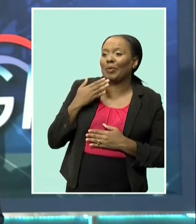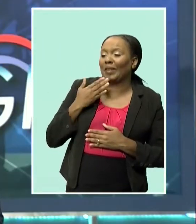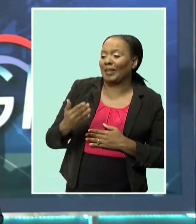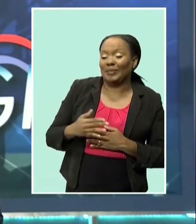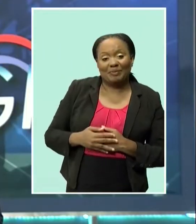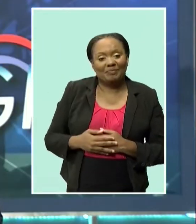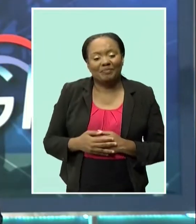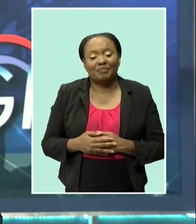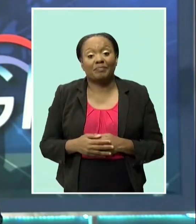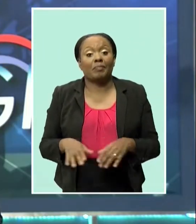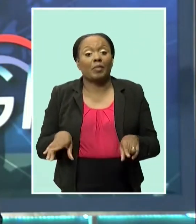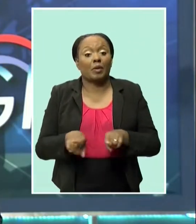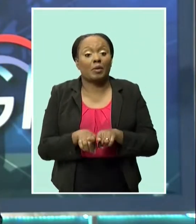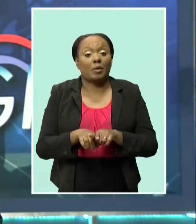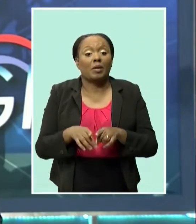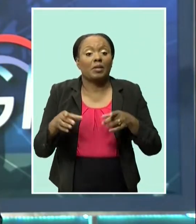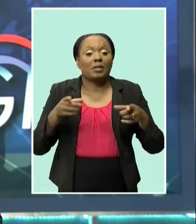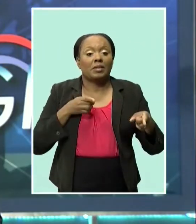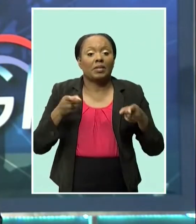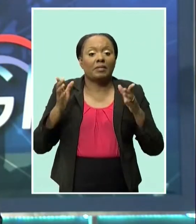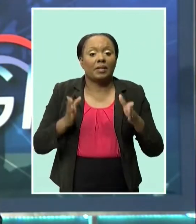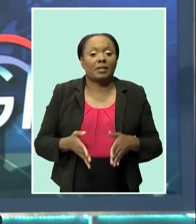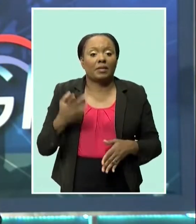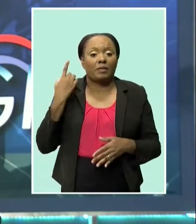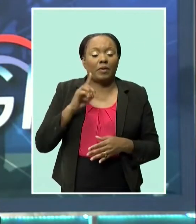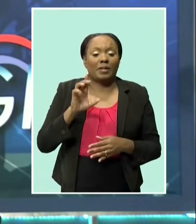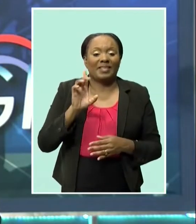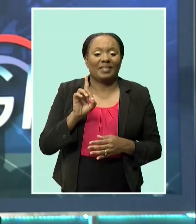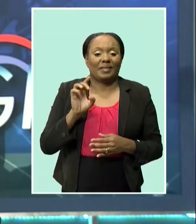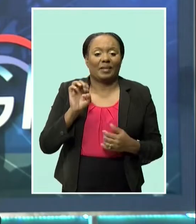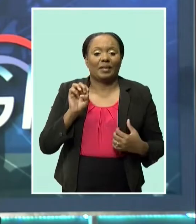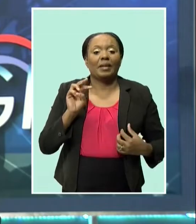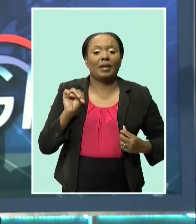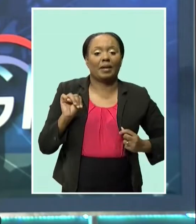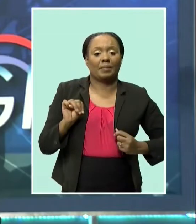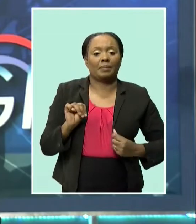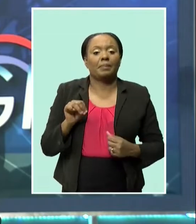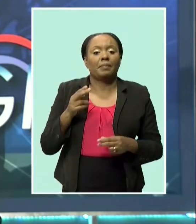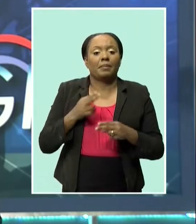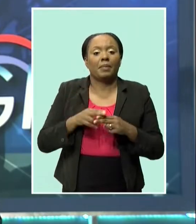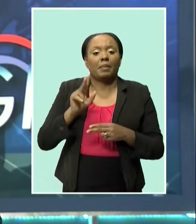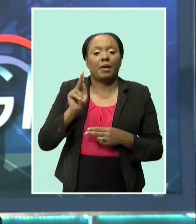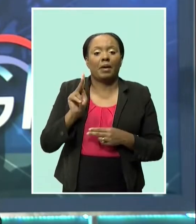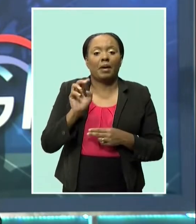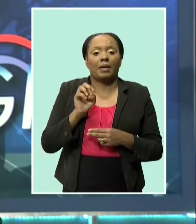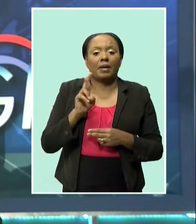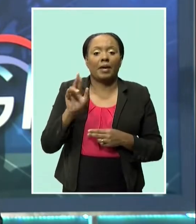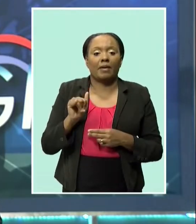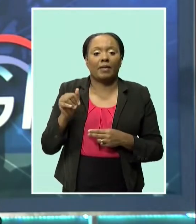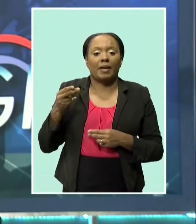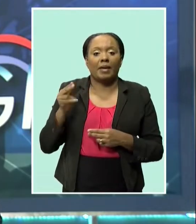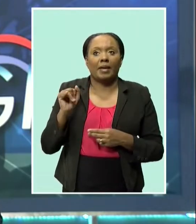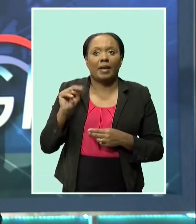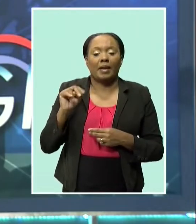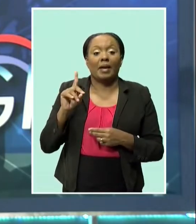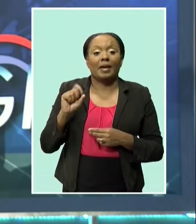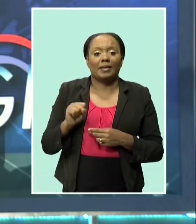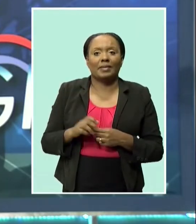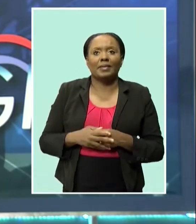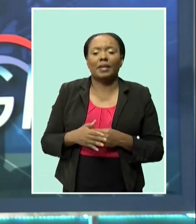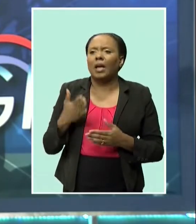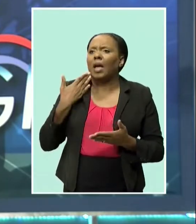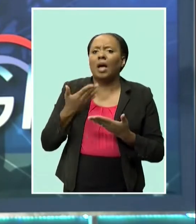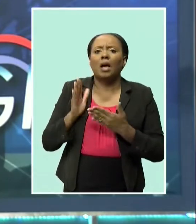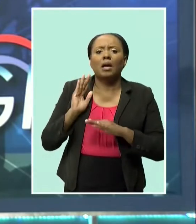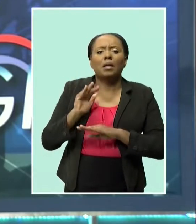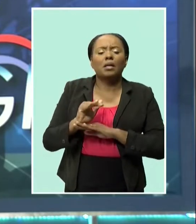Okay, also joining us tonight is Director of the Department of Emergency Management, Kerry, Hines. Good evening, Ms. Hines. Can you tell us